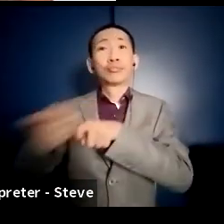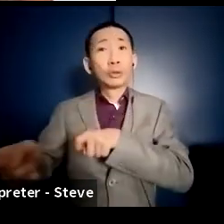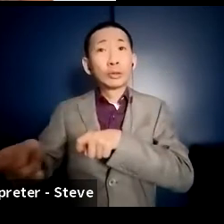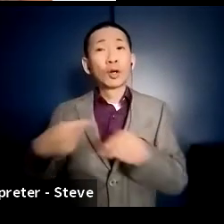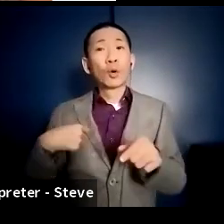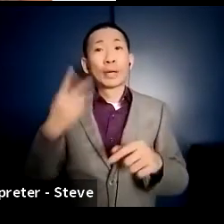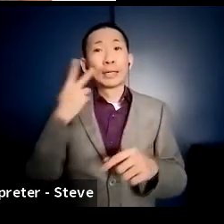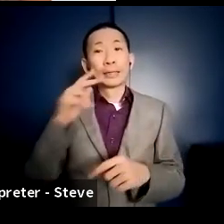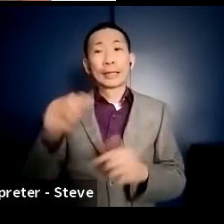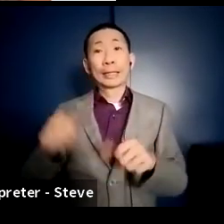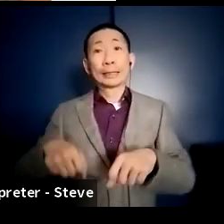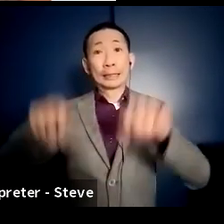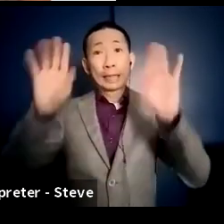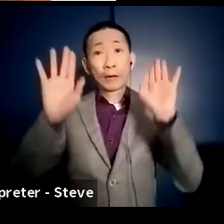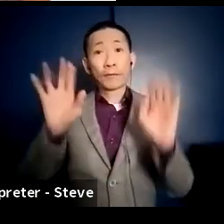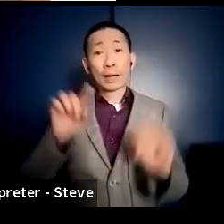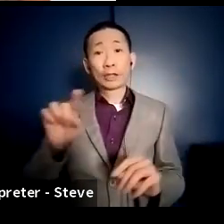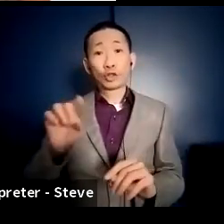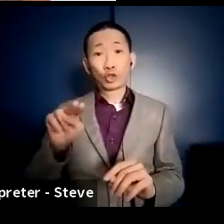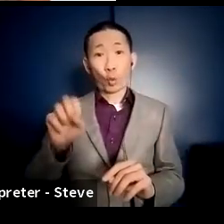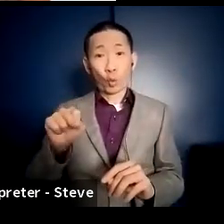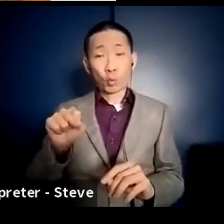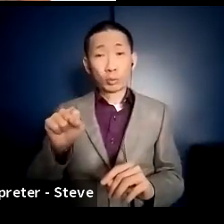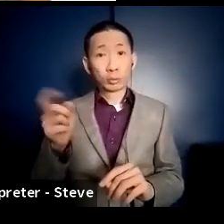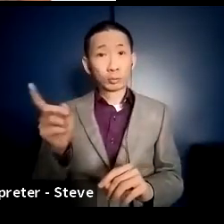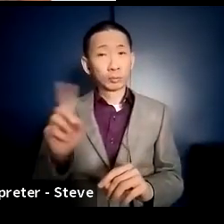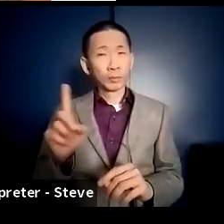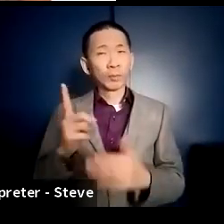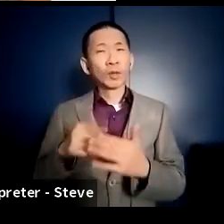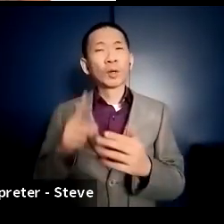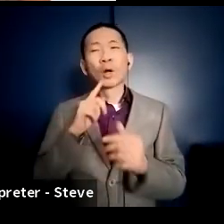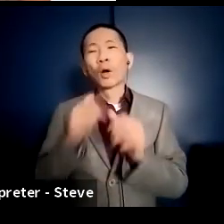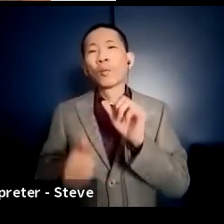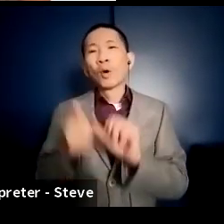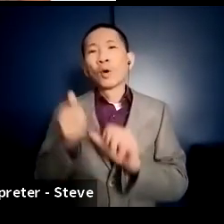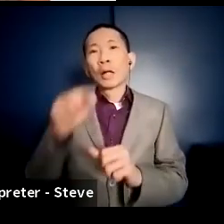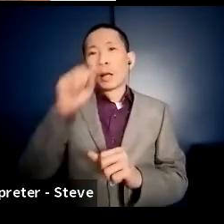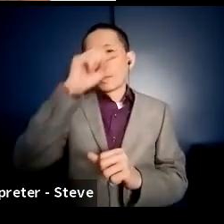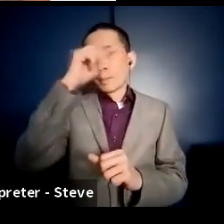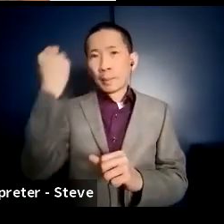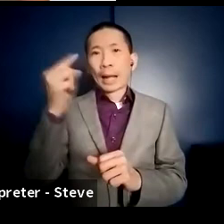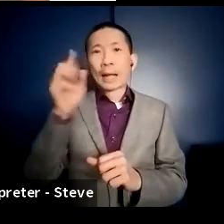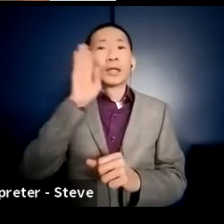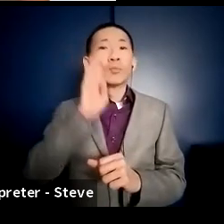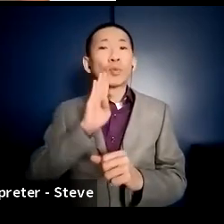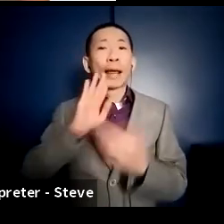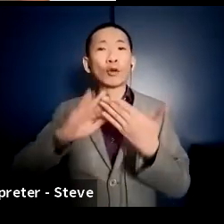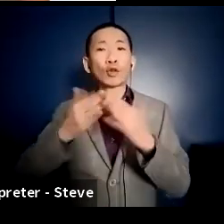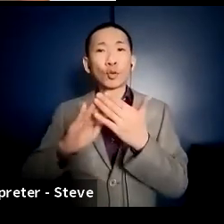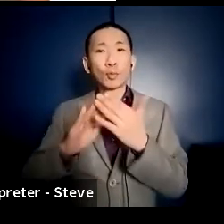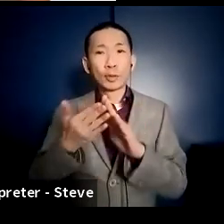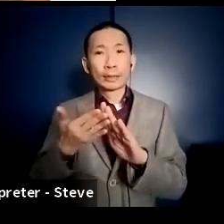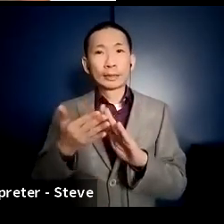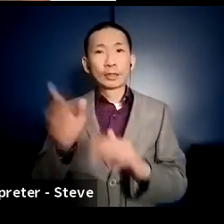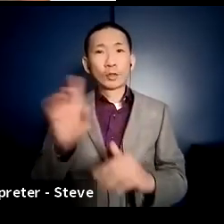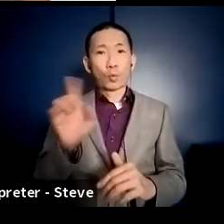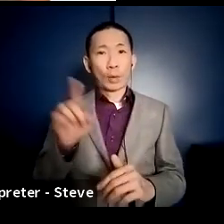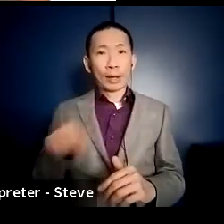zones in what are predominantly Black and Brown communities where there